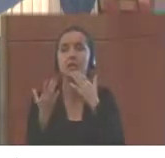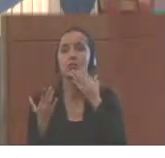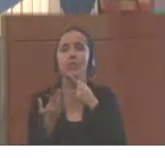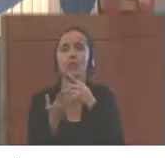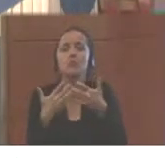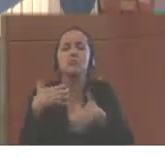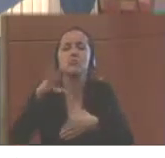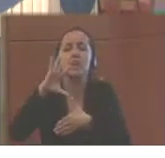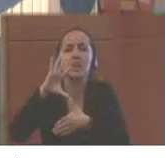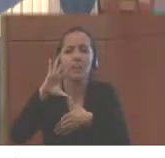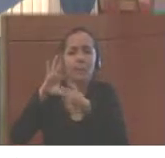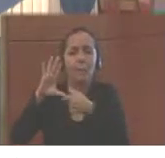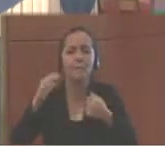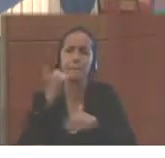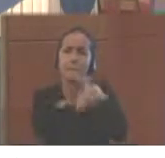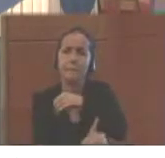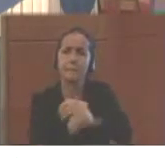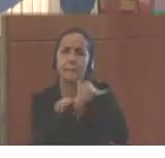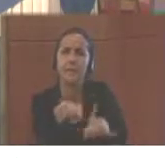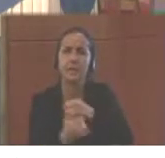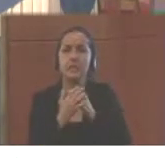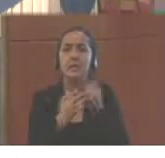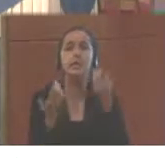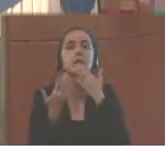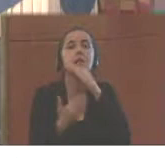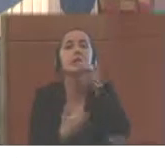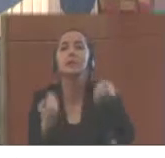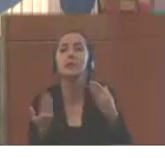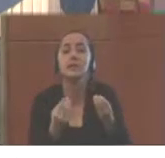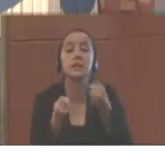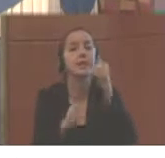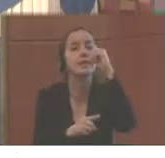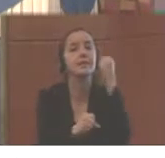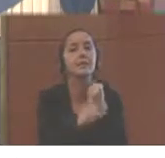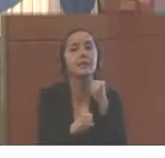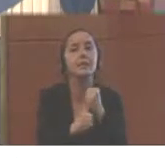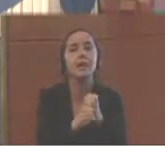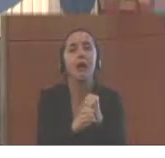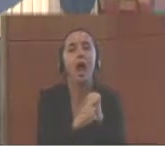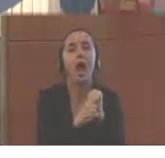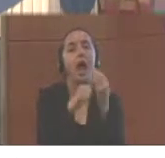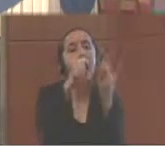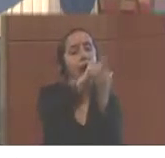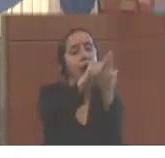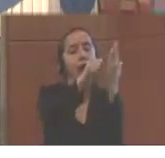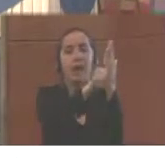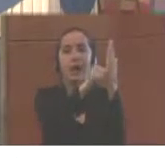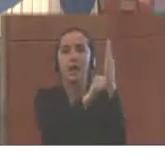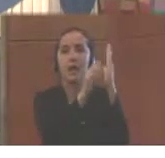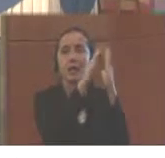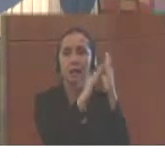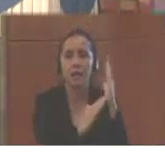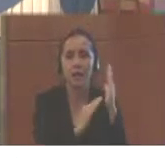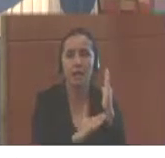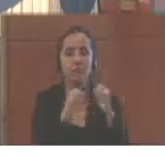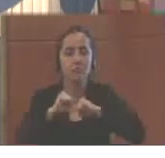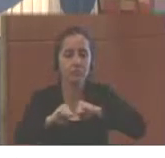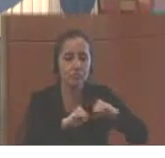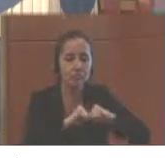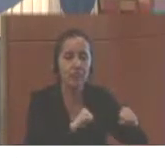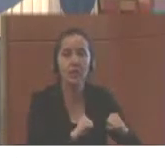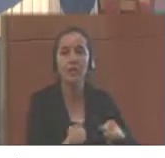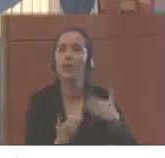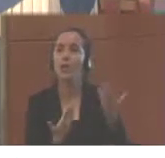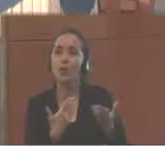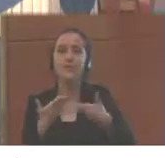the governments of Central America have coincided in convergence of working on a common agenda that will lead to the development of